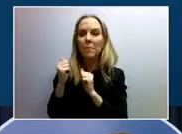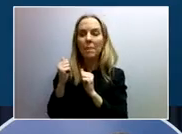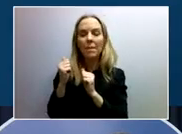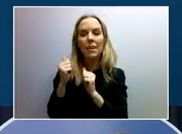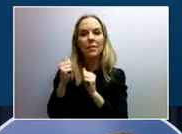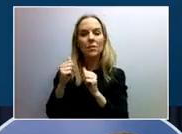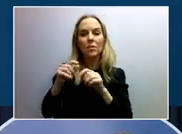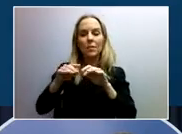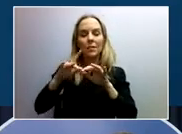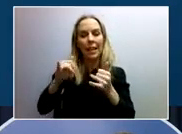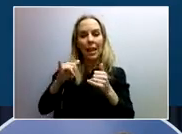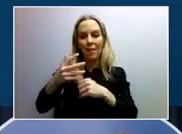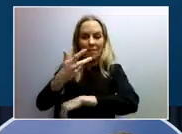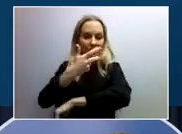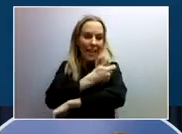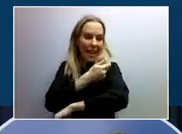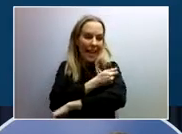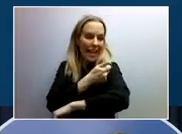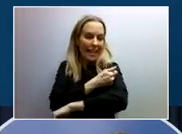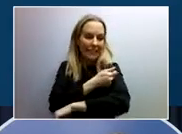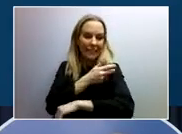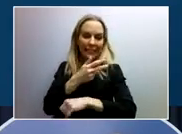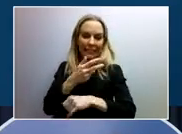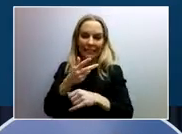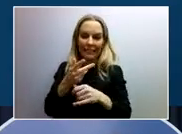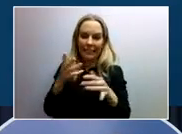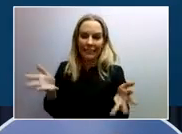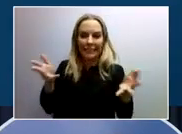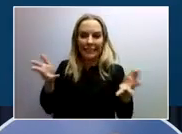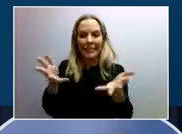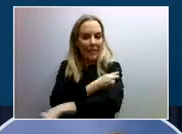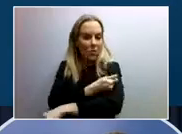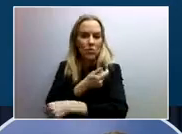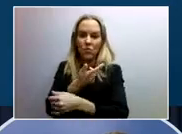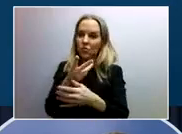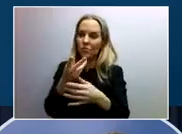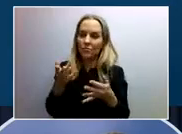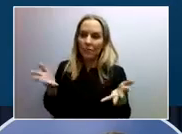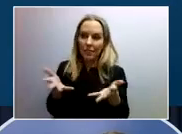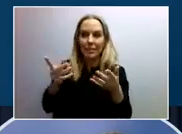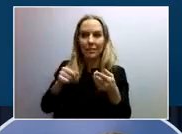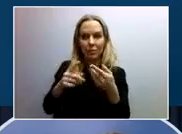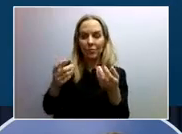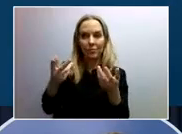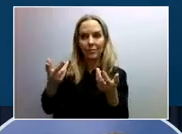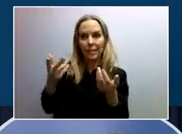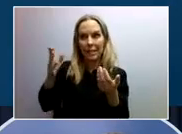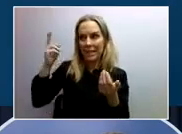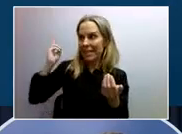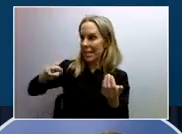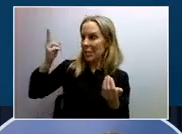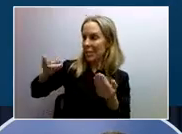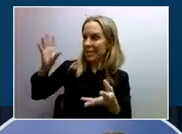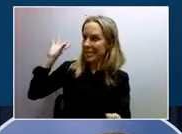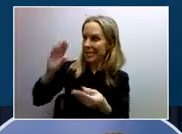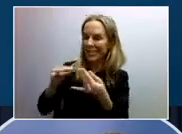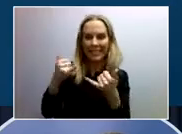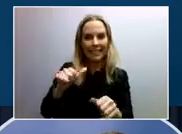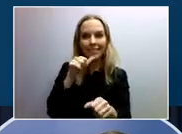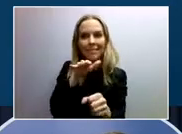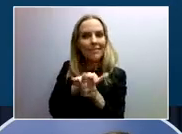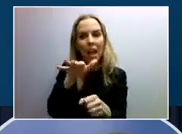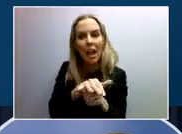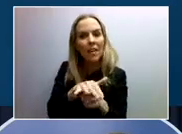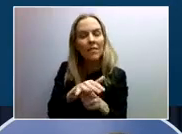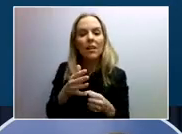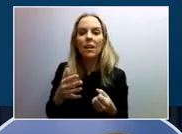human history, and certainly in Kentucky's history. It's just not enough for what we're facing. And our capacity, if